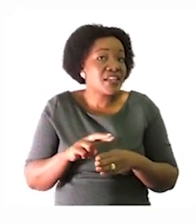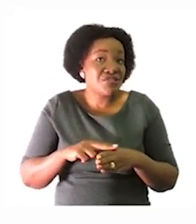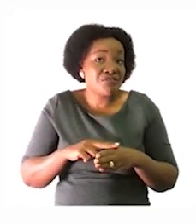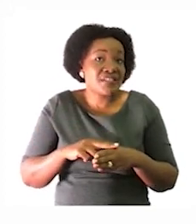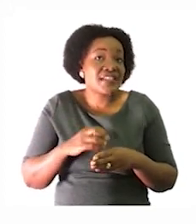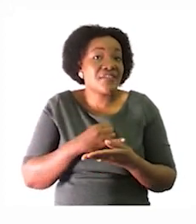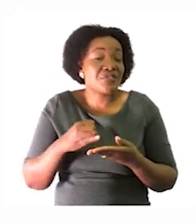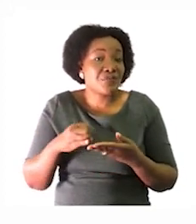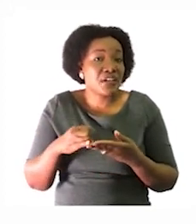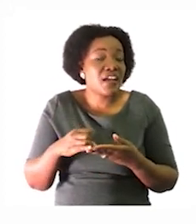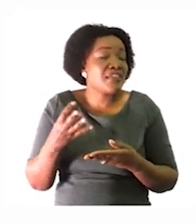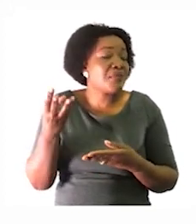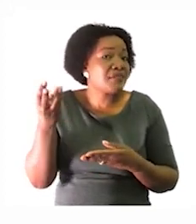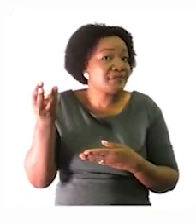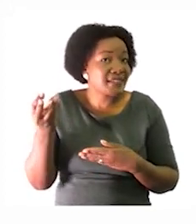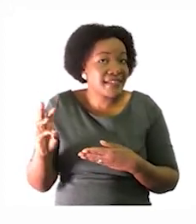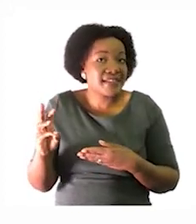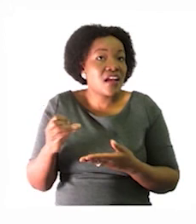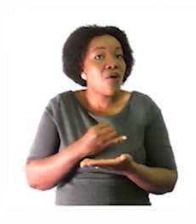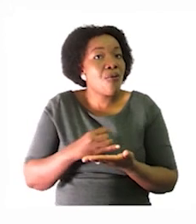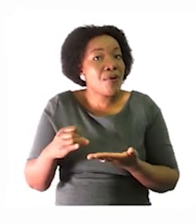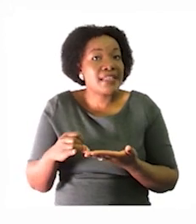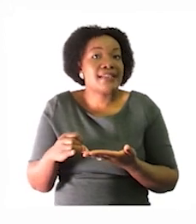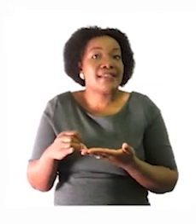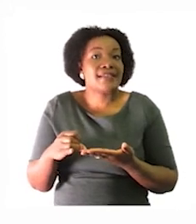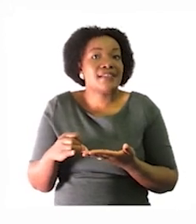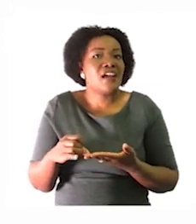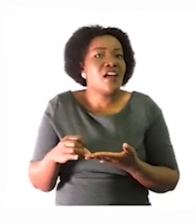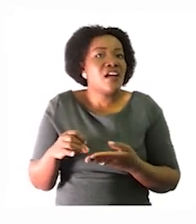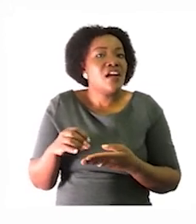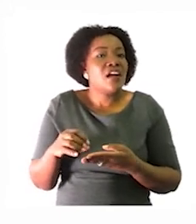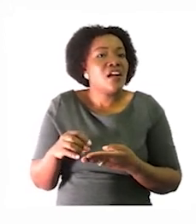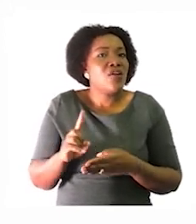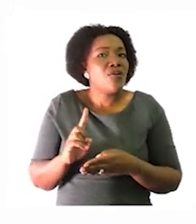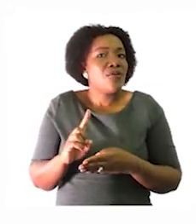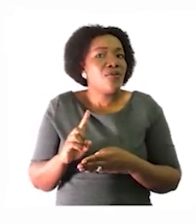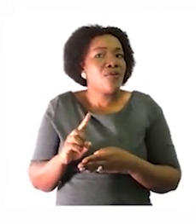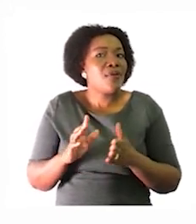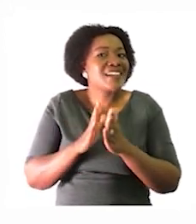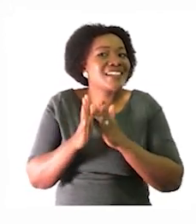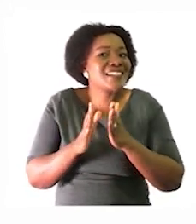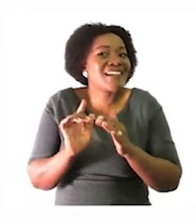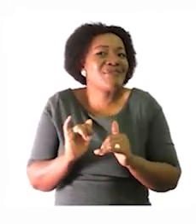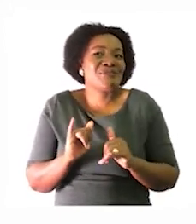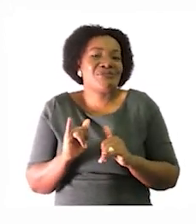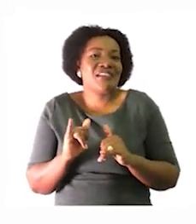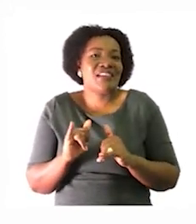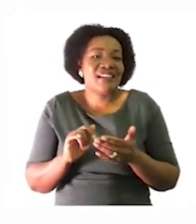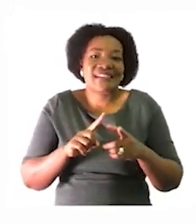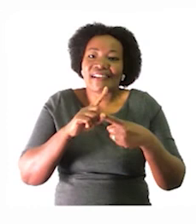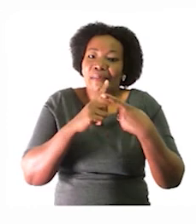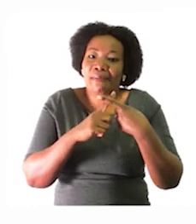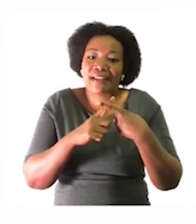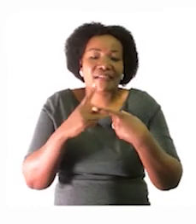have 6 weeks. So what are we going to do? What operation are we going to use here? We want to